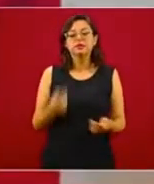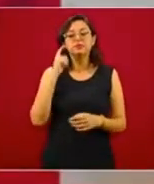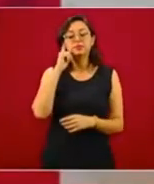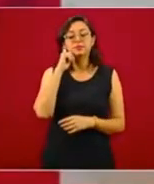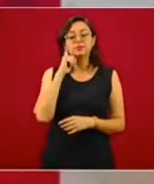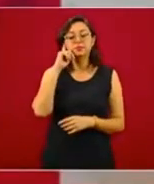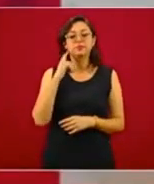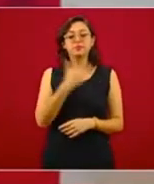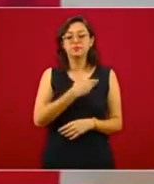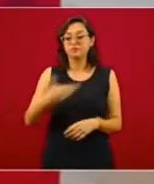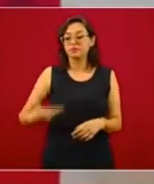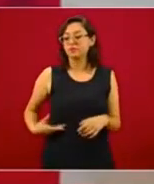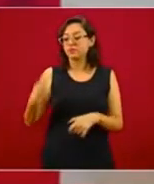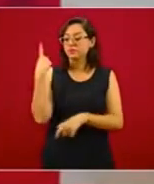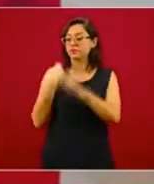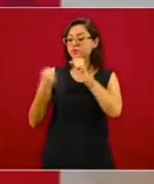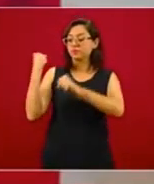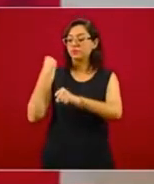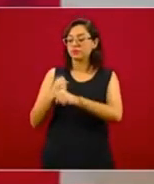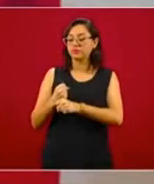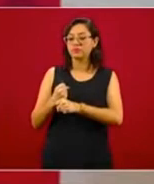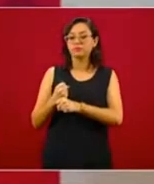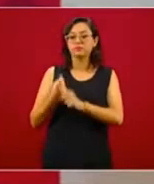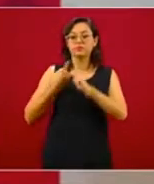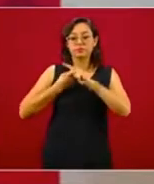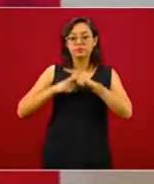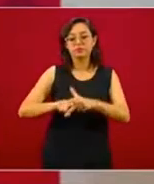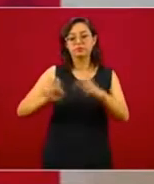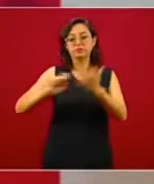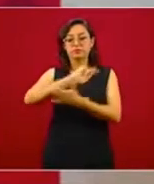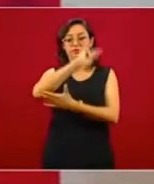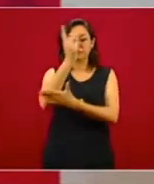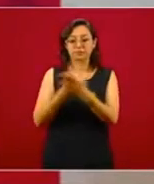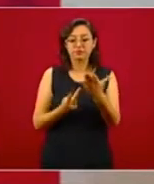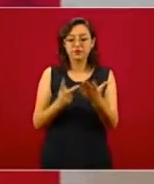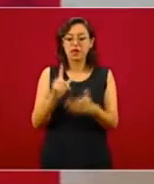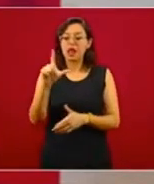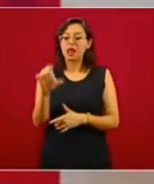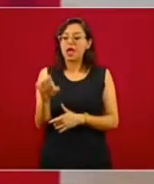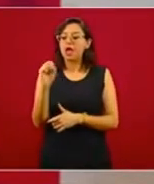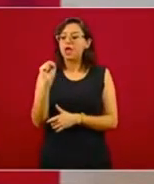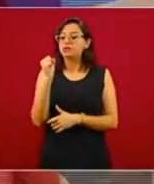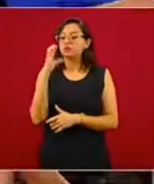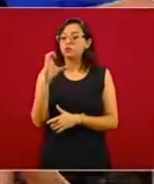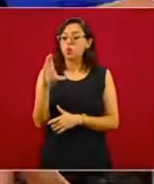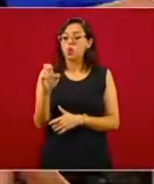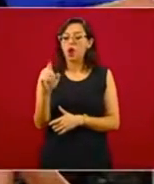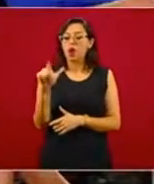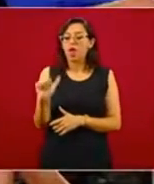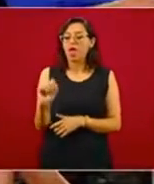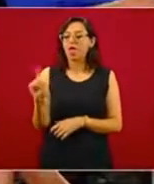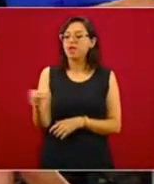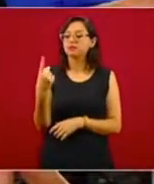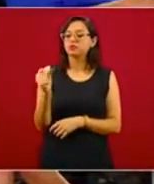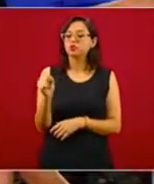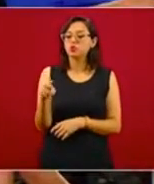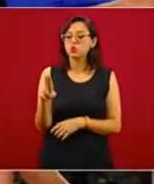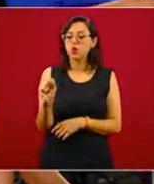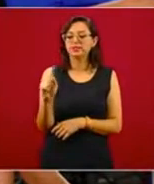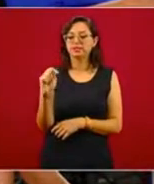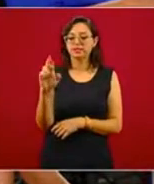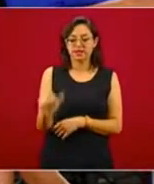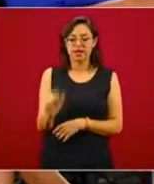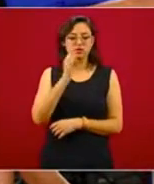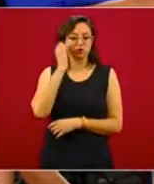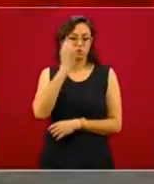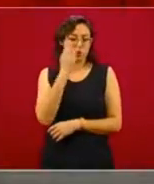for now maybe a year by now created a program called The School